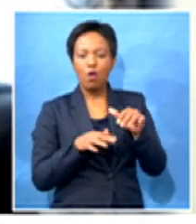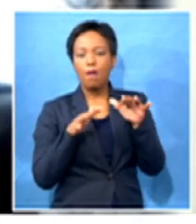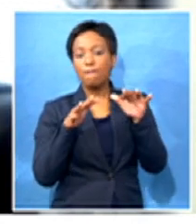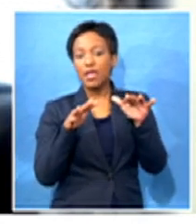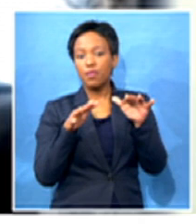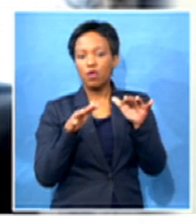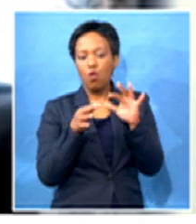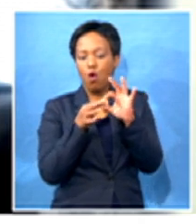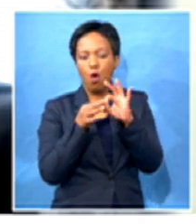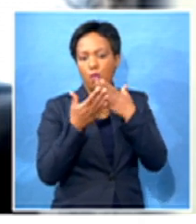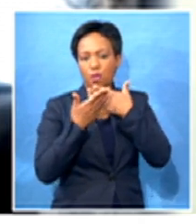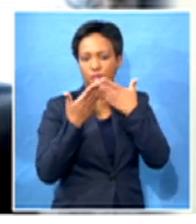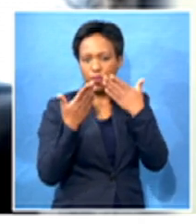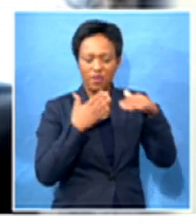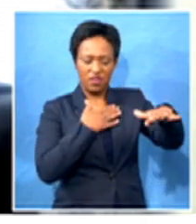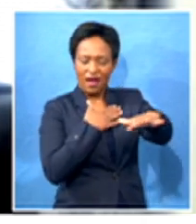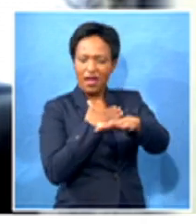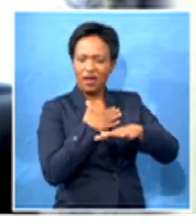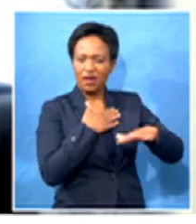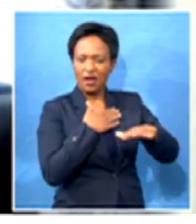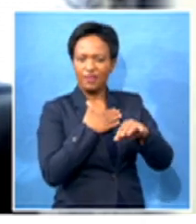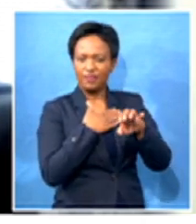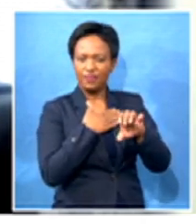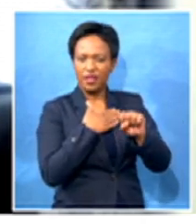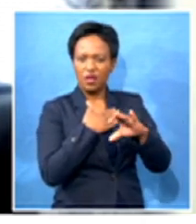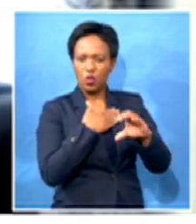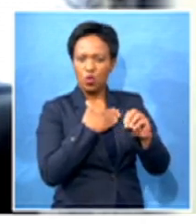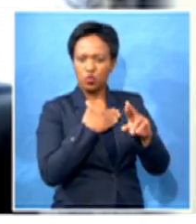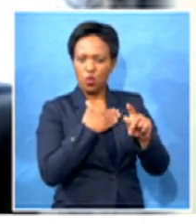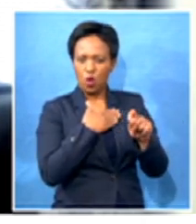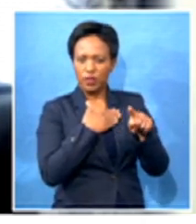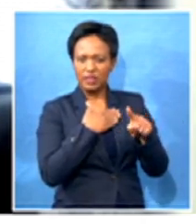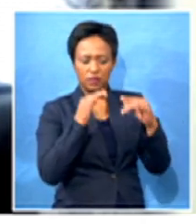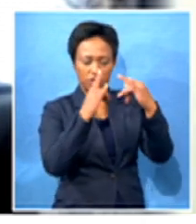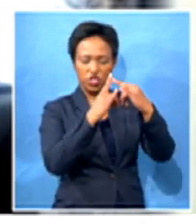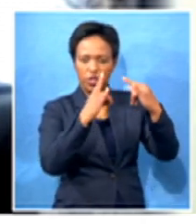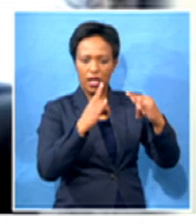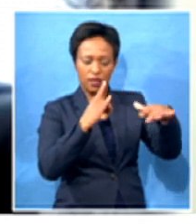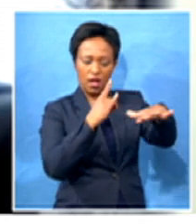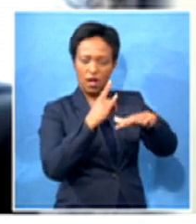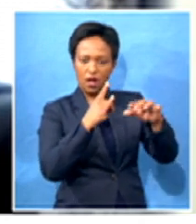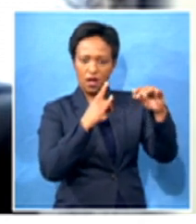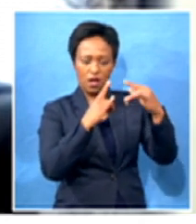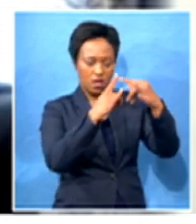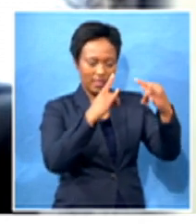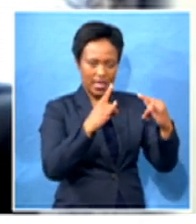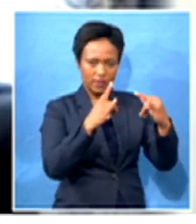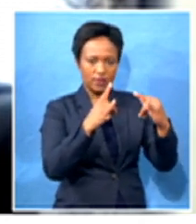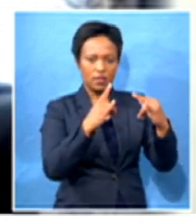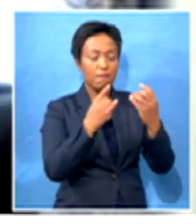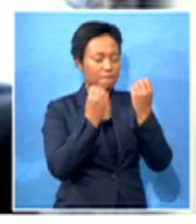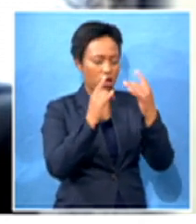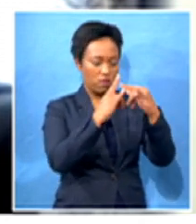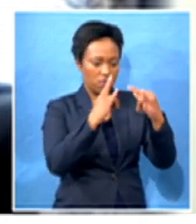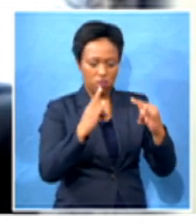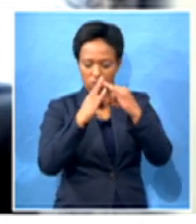alone, the area of Escort. So in one shelter, there are a number of shelters, but I'm